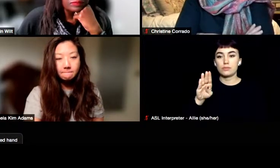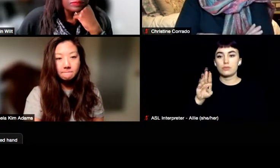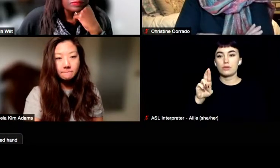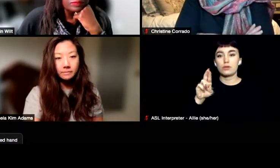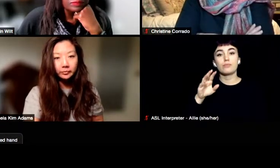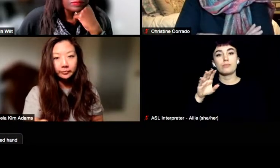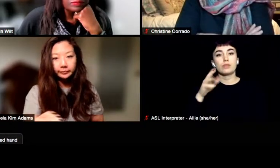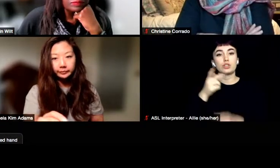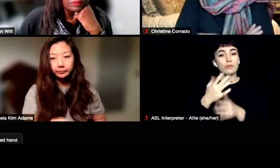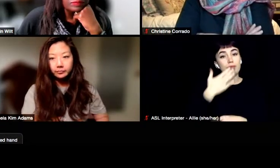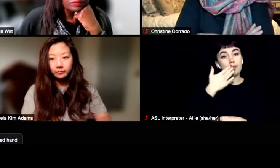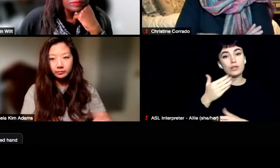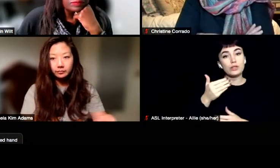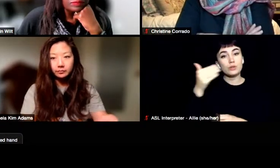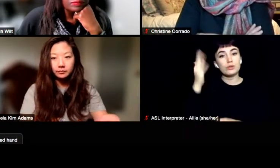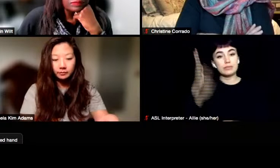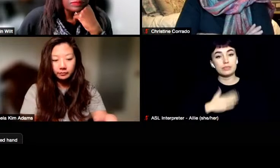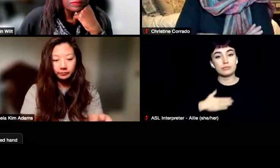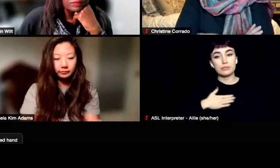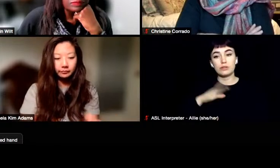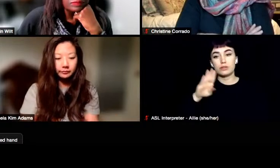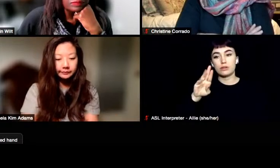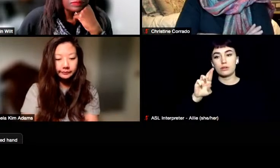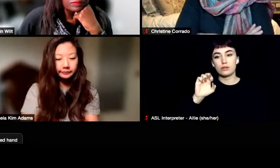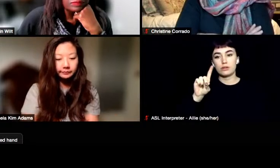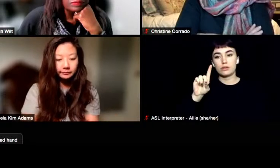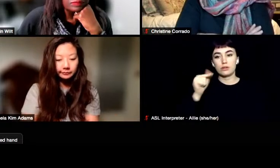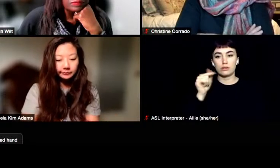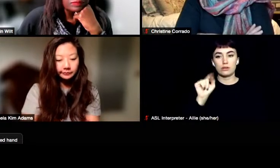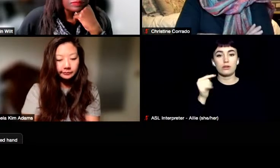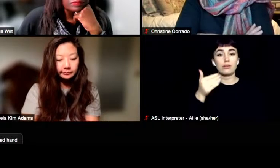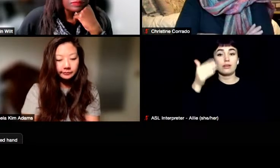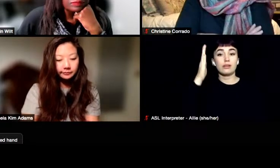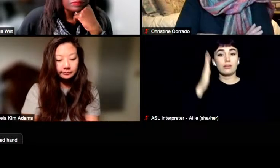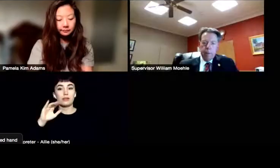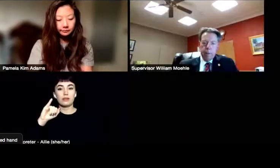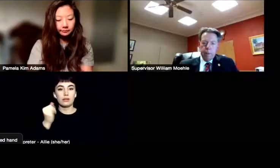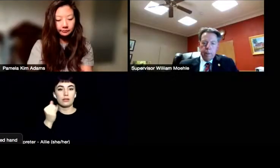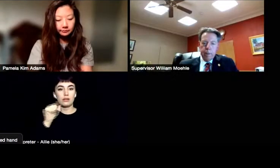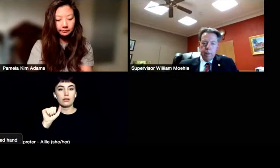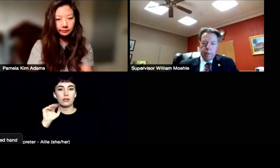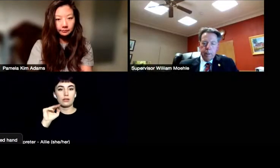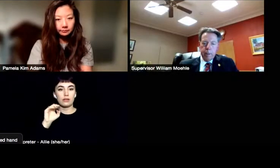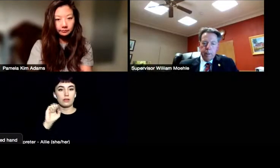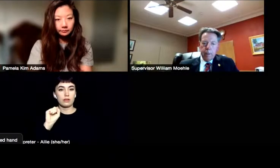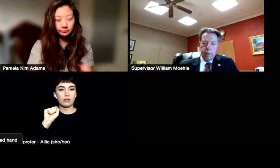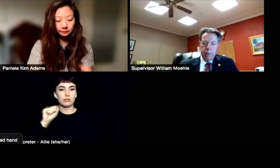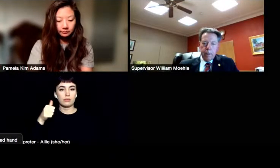Thank you. Next speaker, please. Our next speaker is James Appel.